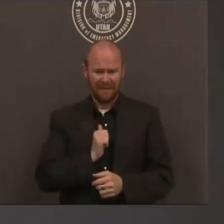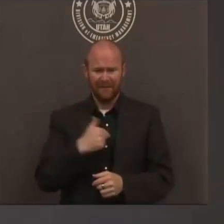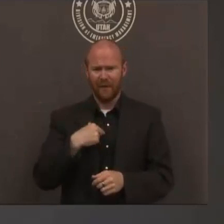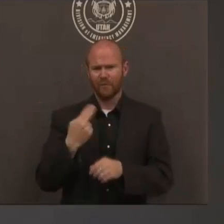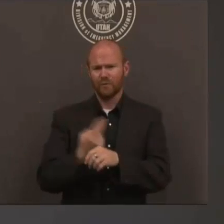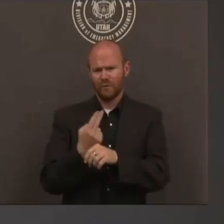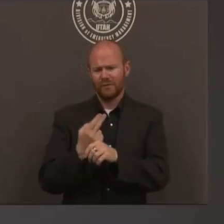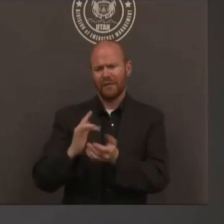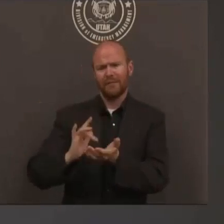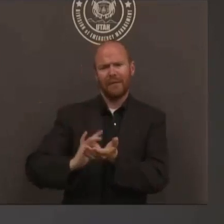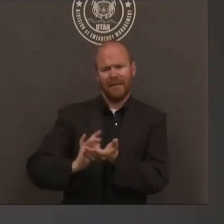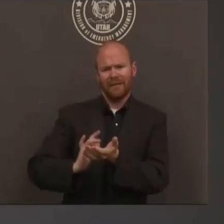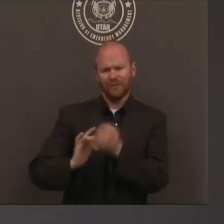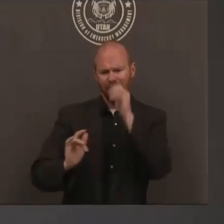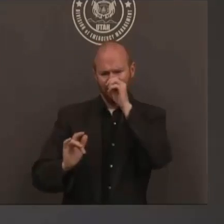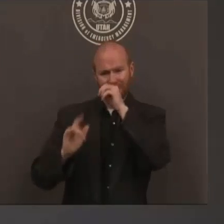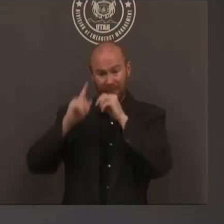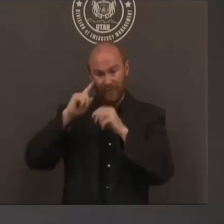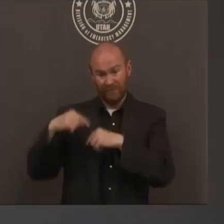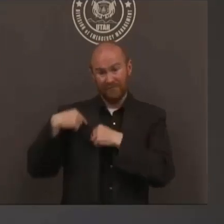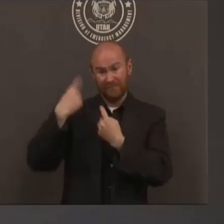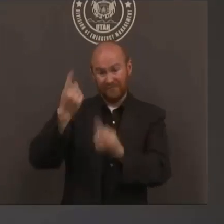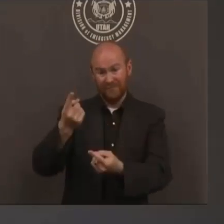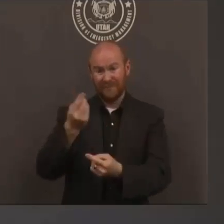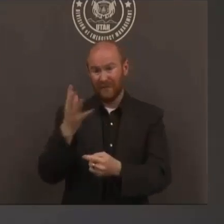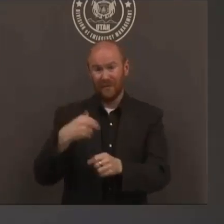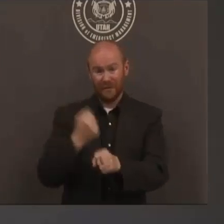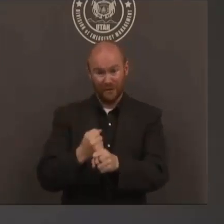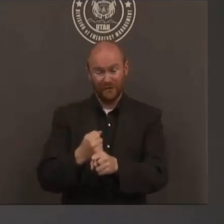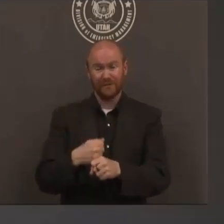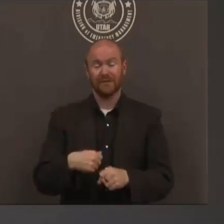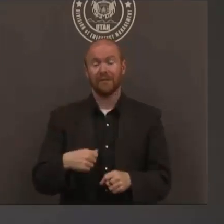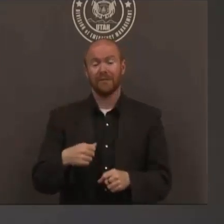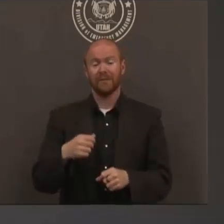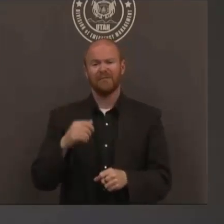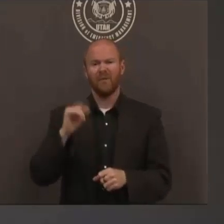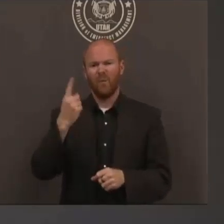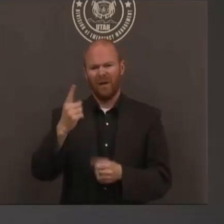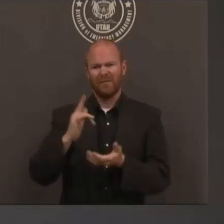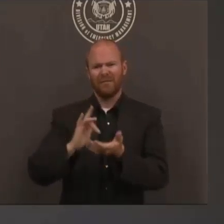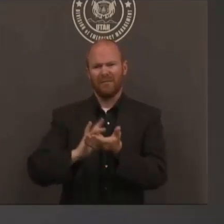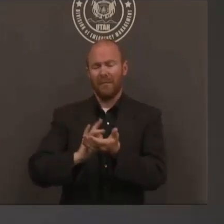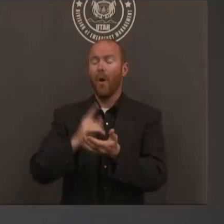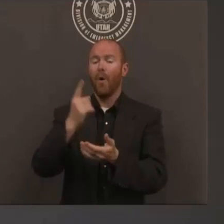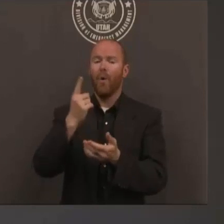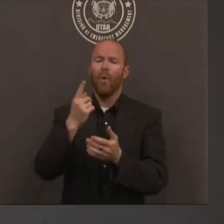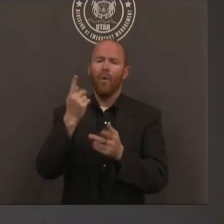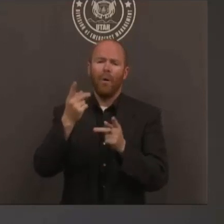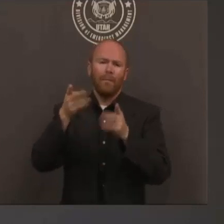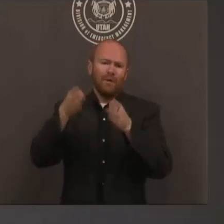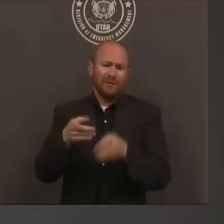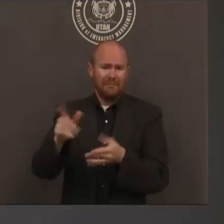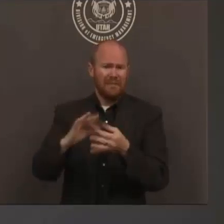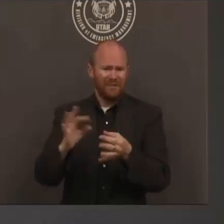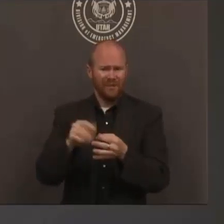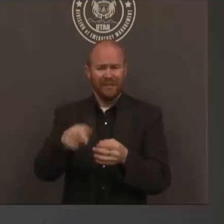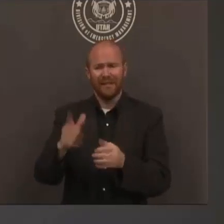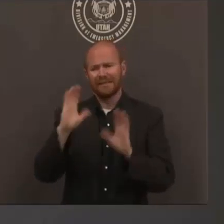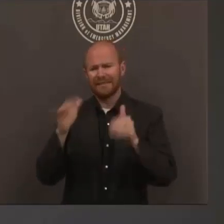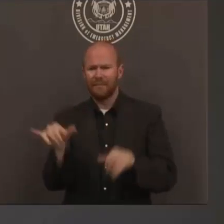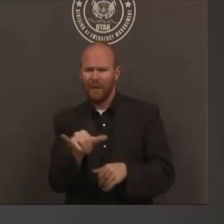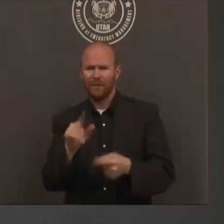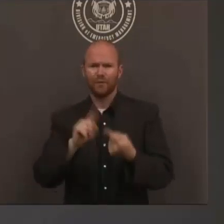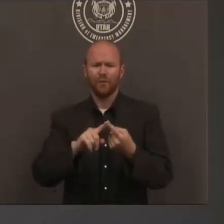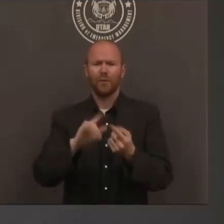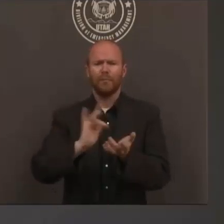not FDA approved, but we have a lot of anecdotal evidence saying it helped me. It's called medical marijuana. So maybe this is going to be a similar kind of